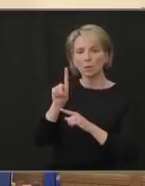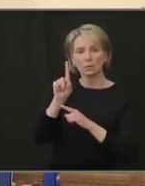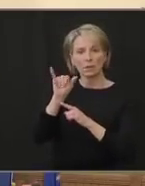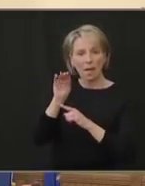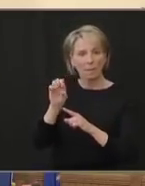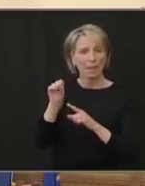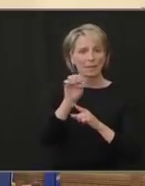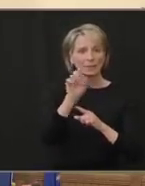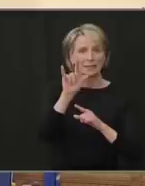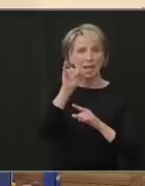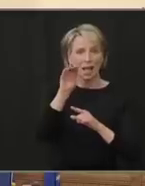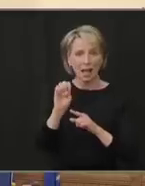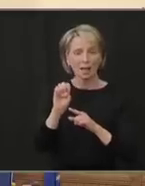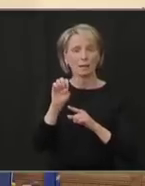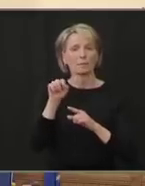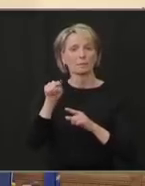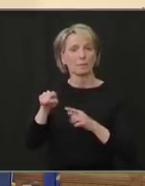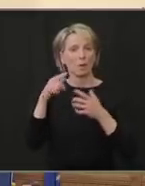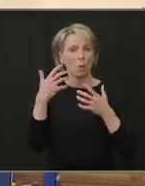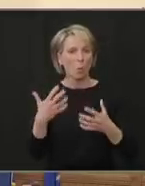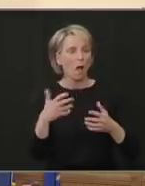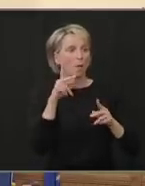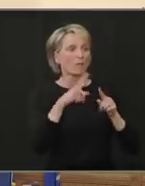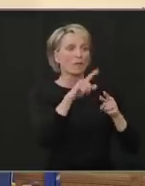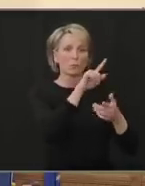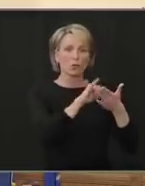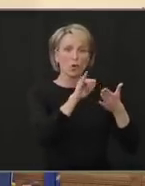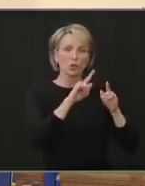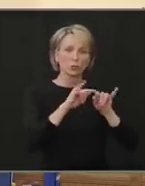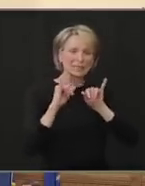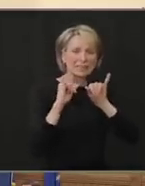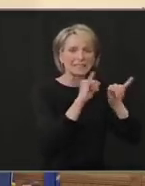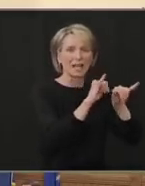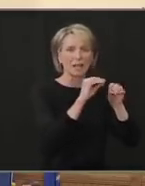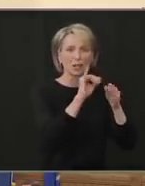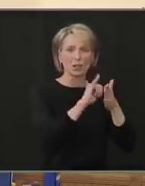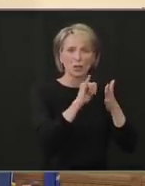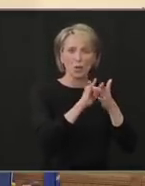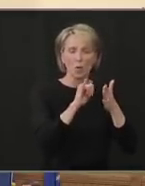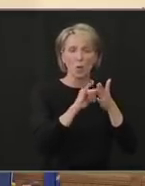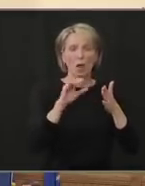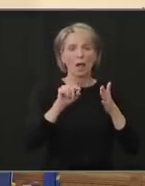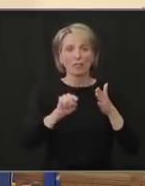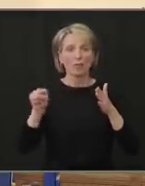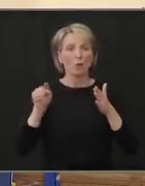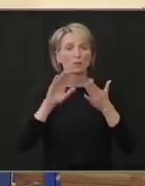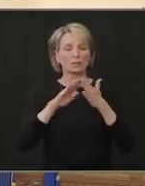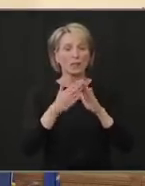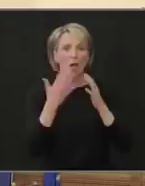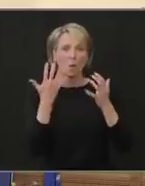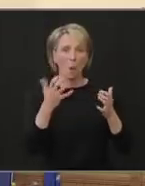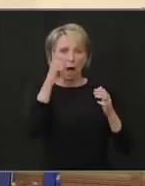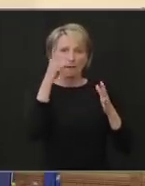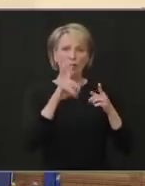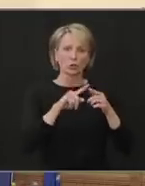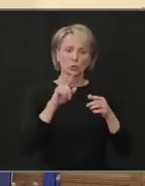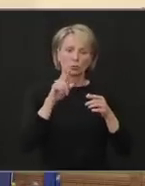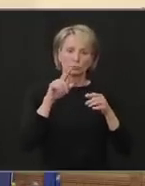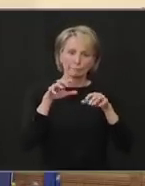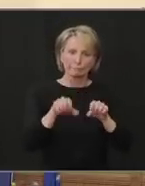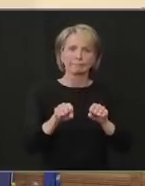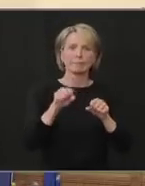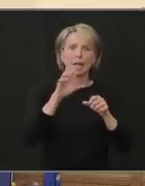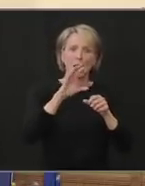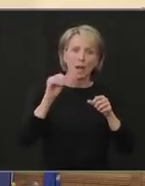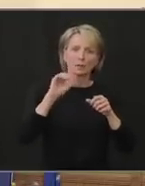to self-quarantine there. They say they're looking for direction from you because that goes further than any mandate that you've already ordered.